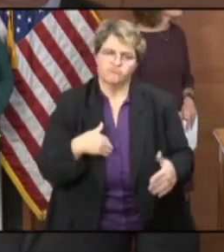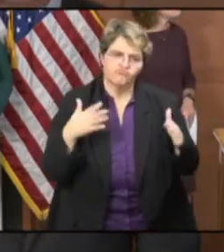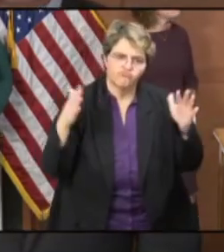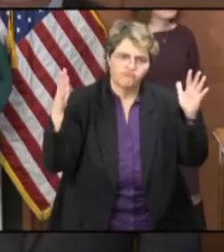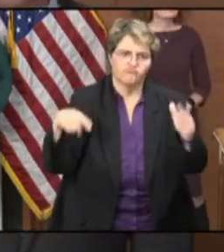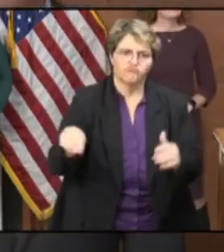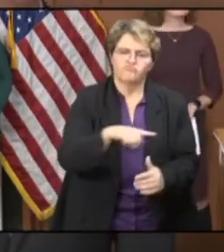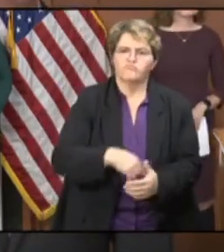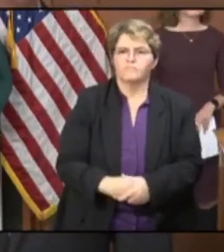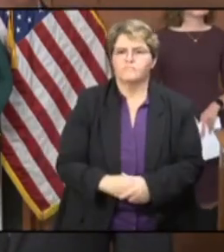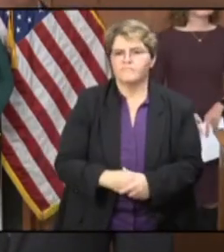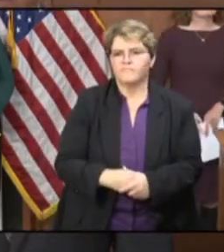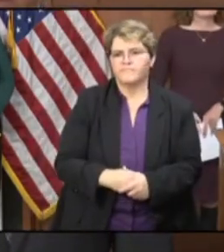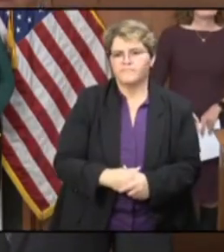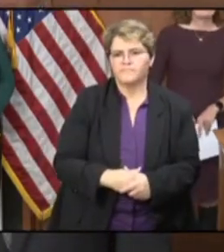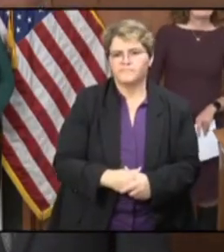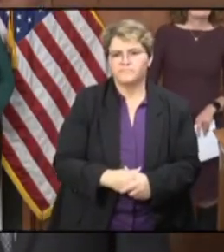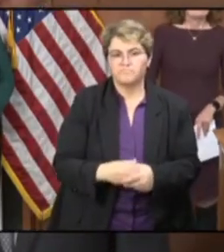Any questions?